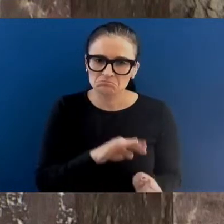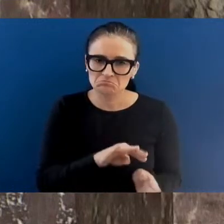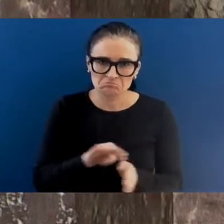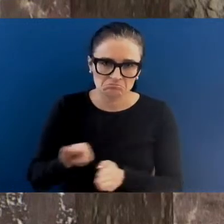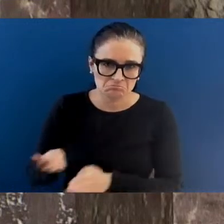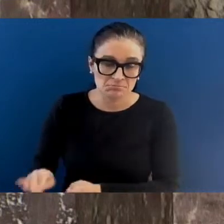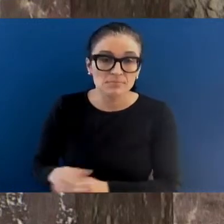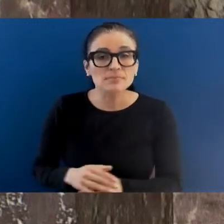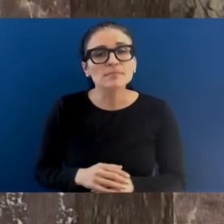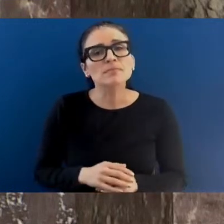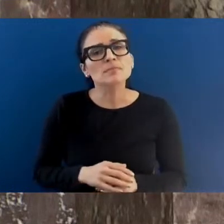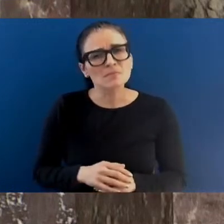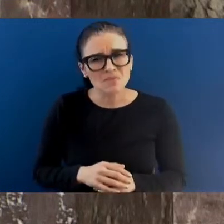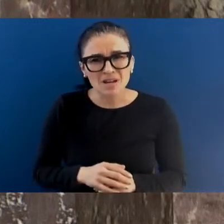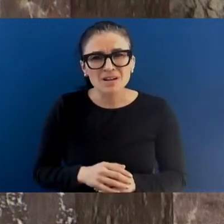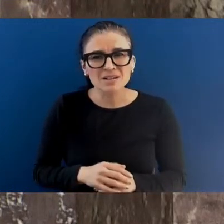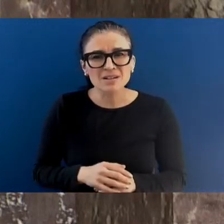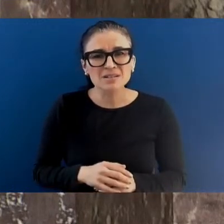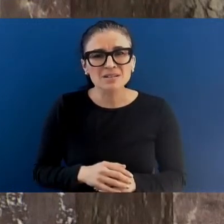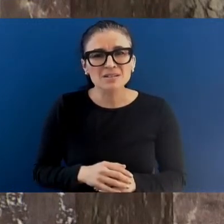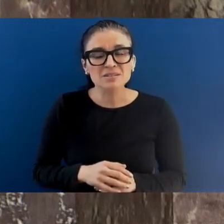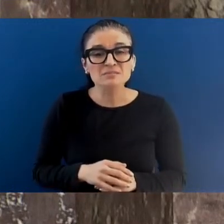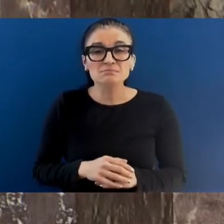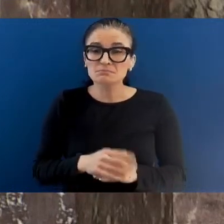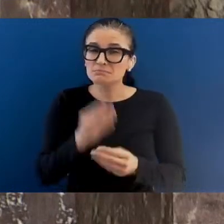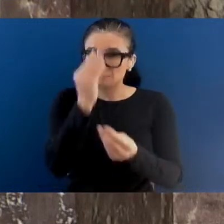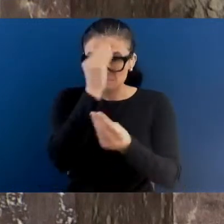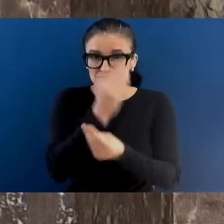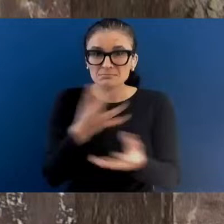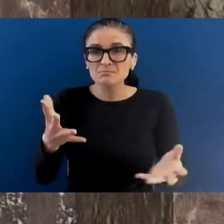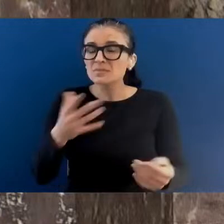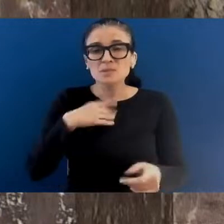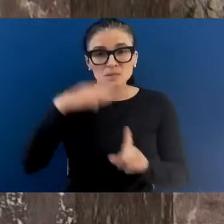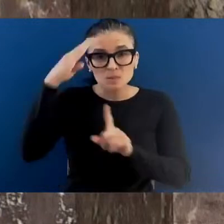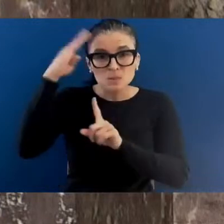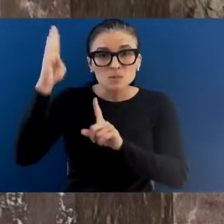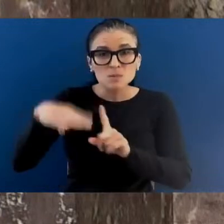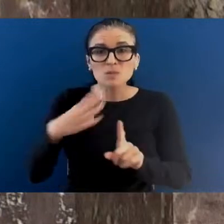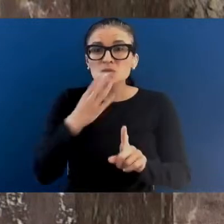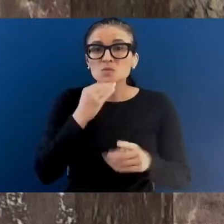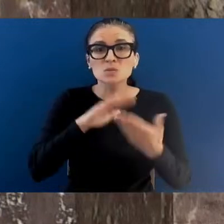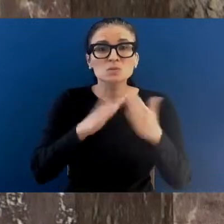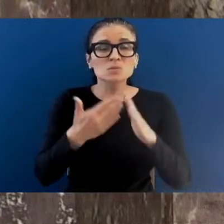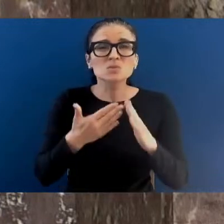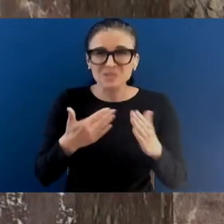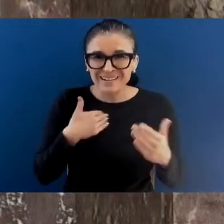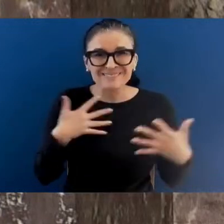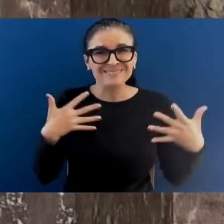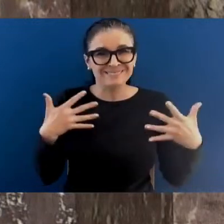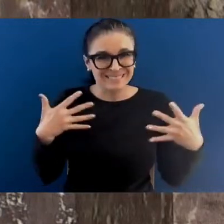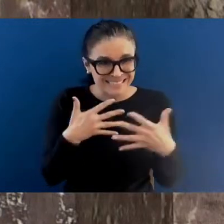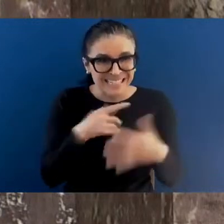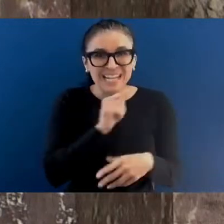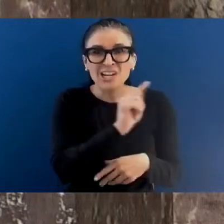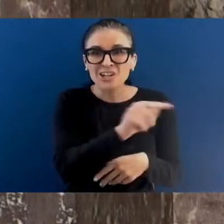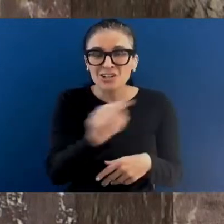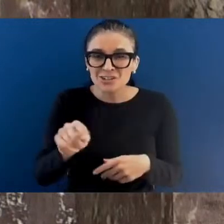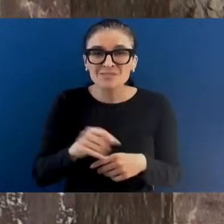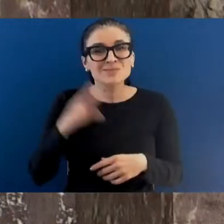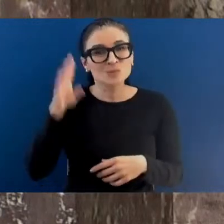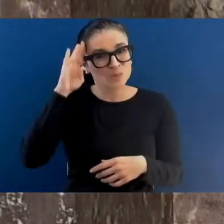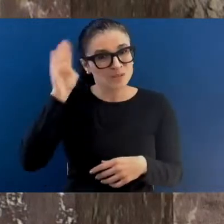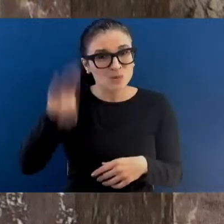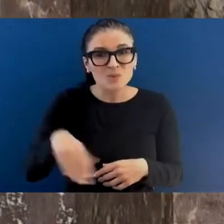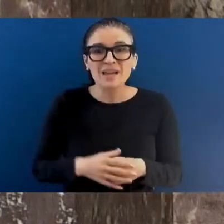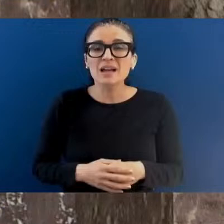know that there's many that are scared. And that's why, Honourable Speaker, we continue to do the work we're